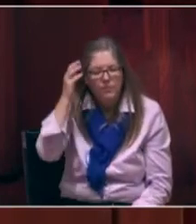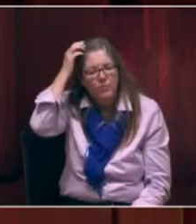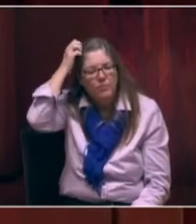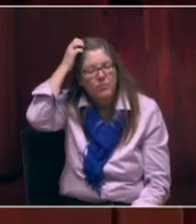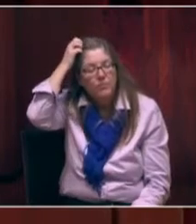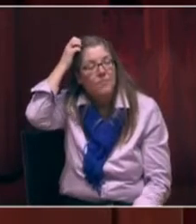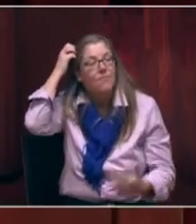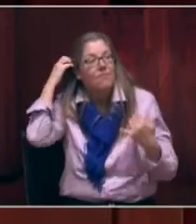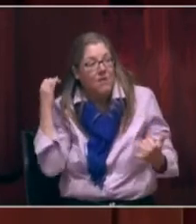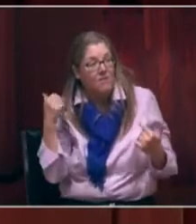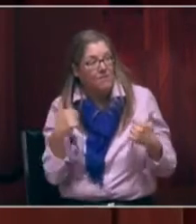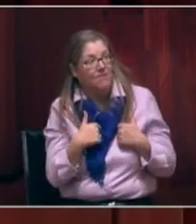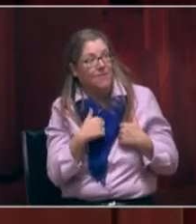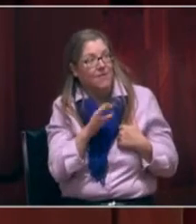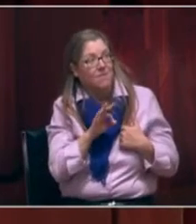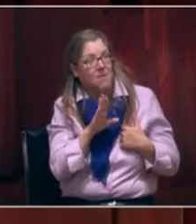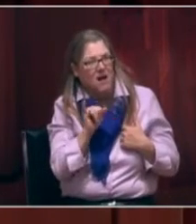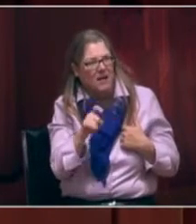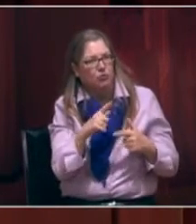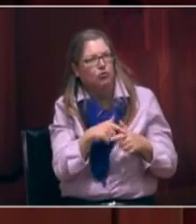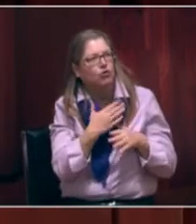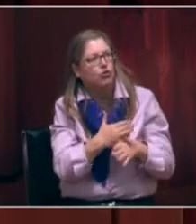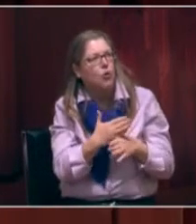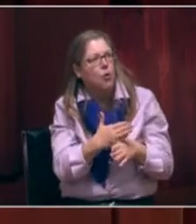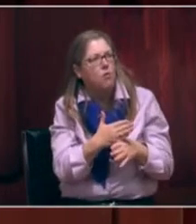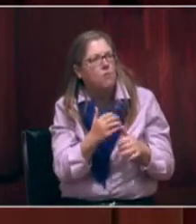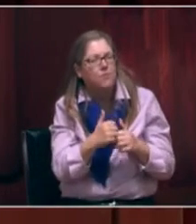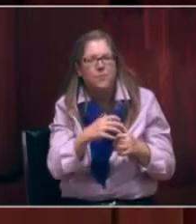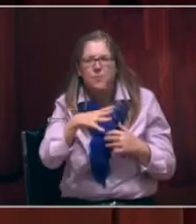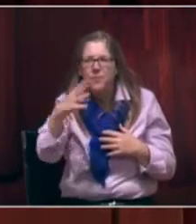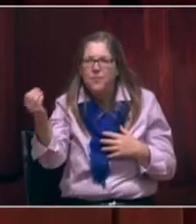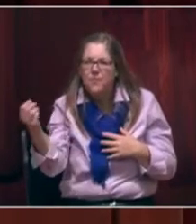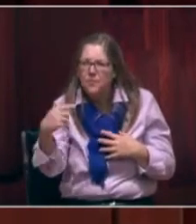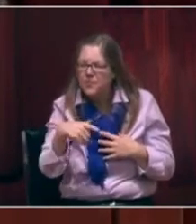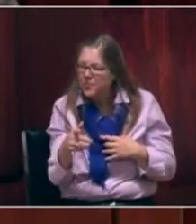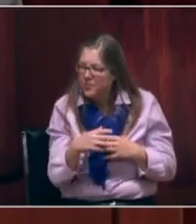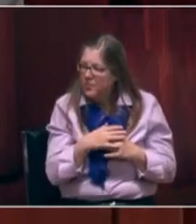that information. Damn, I've really got to stop. I'm usually a walking and a talking kind of guy,